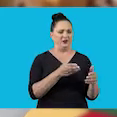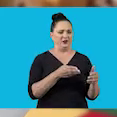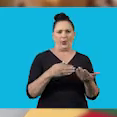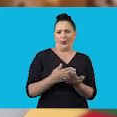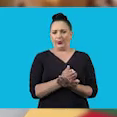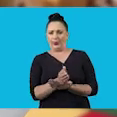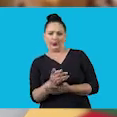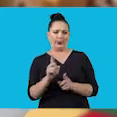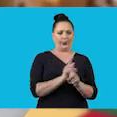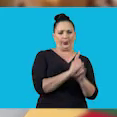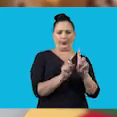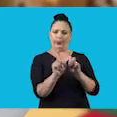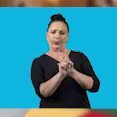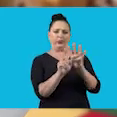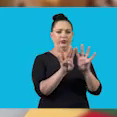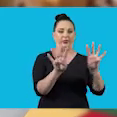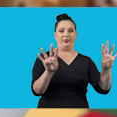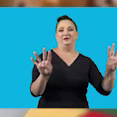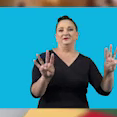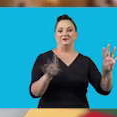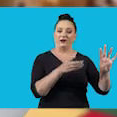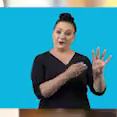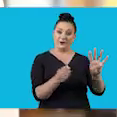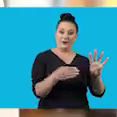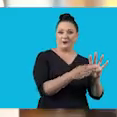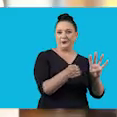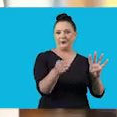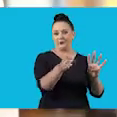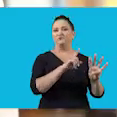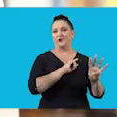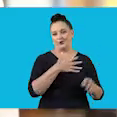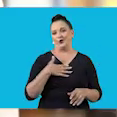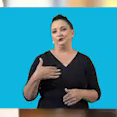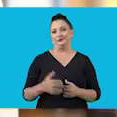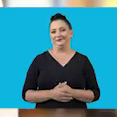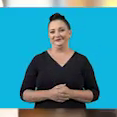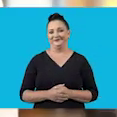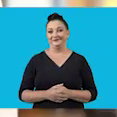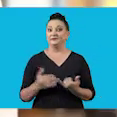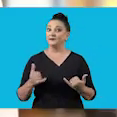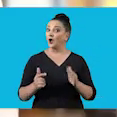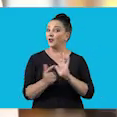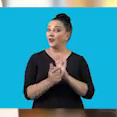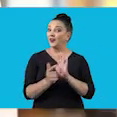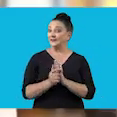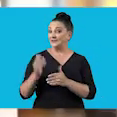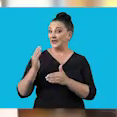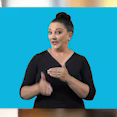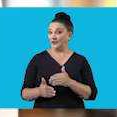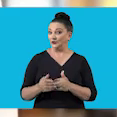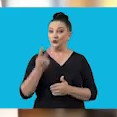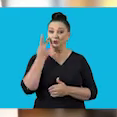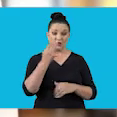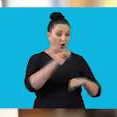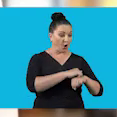spaces, the rate of diffusion, it is going to decrease. Now, with that said, learners, we've come to the end of our lesson. We have looked